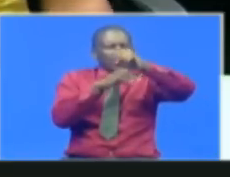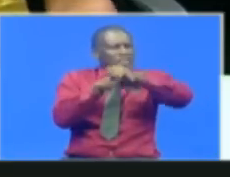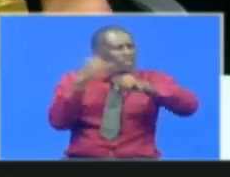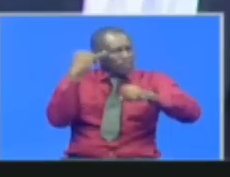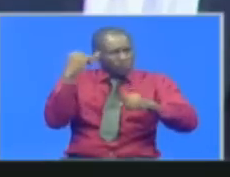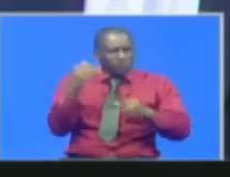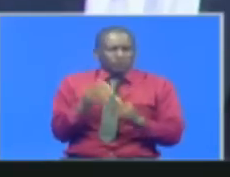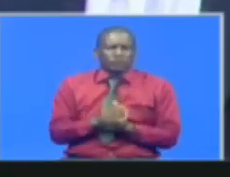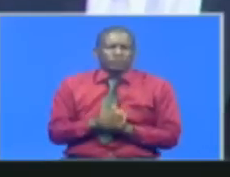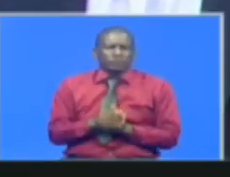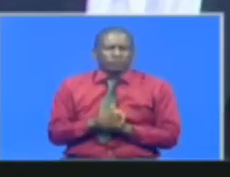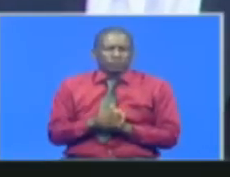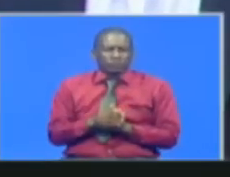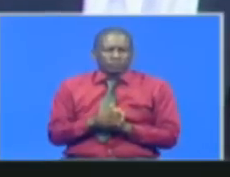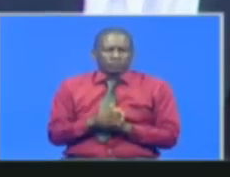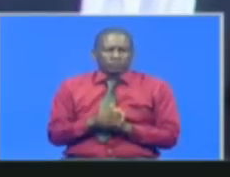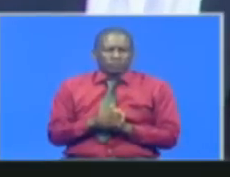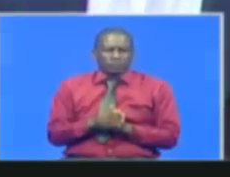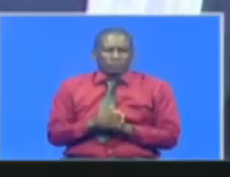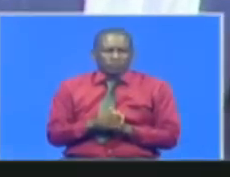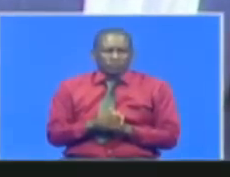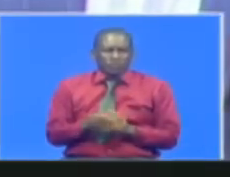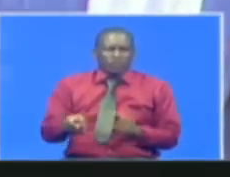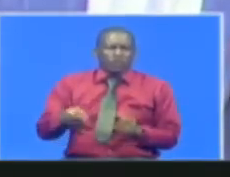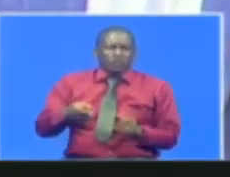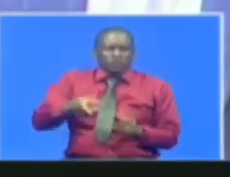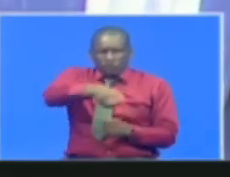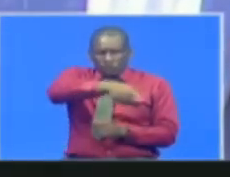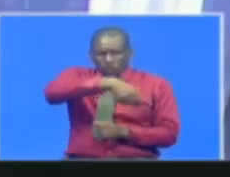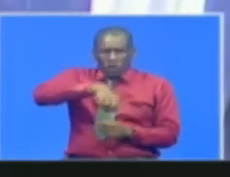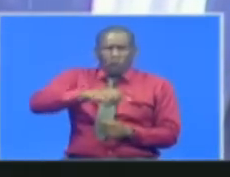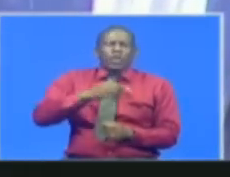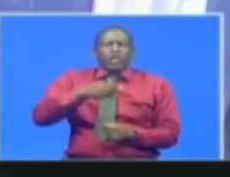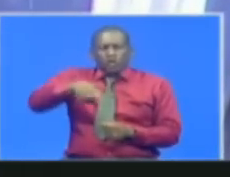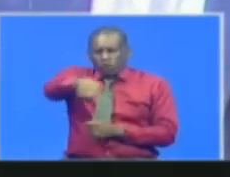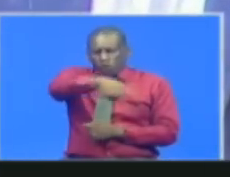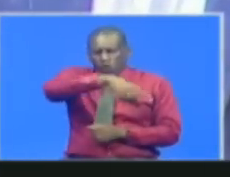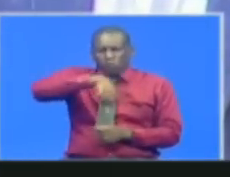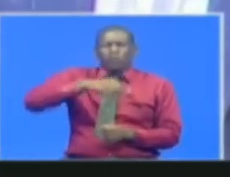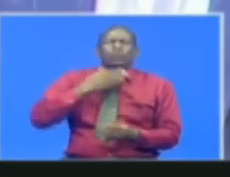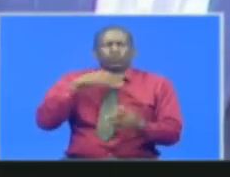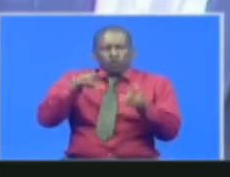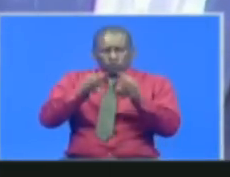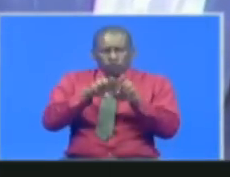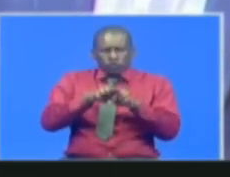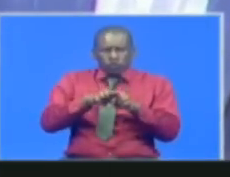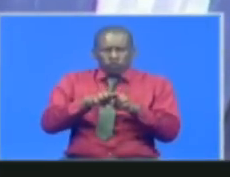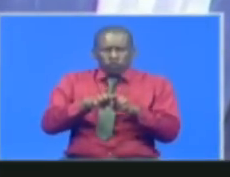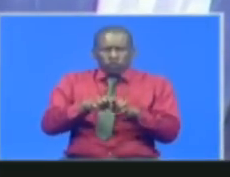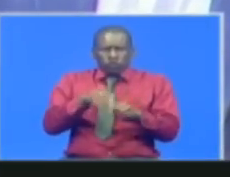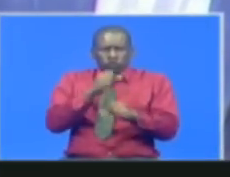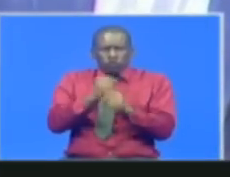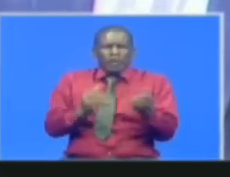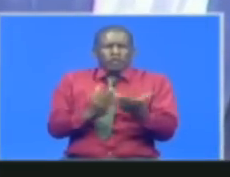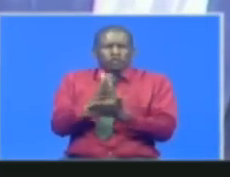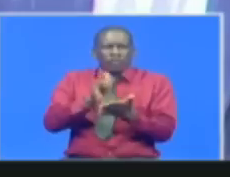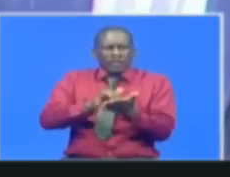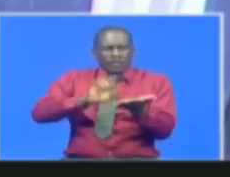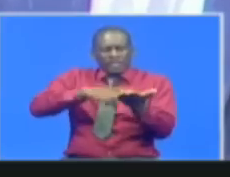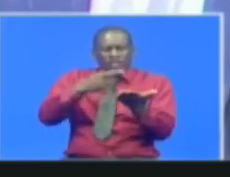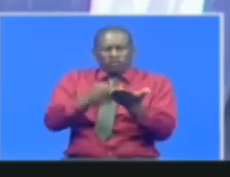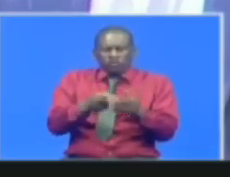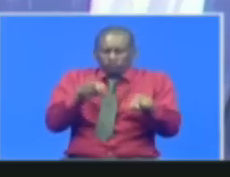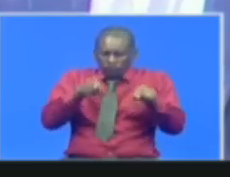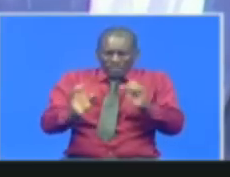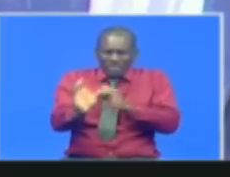in. We want also to ensure that the resources of our country